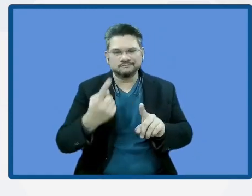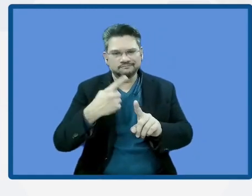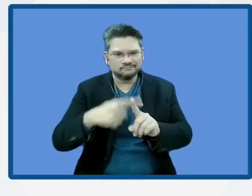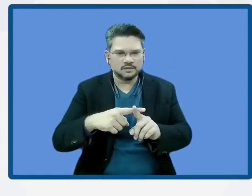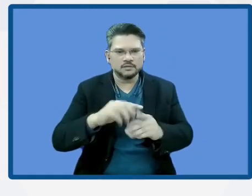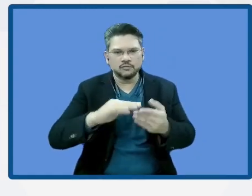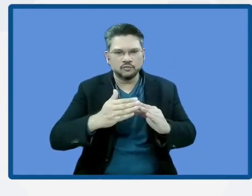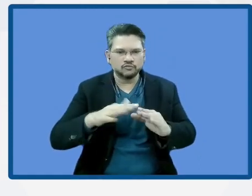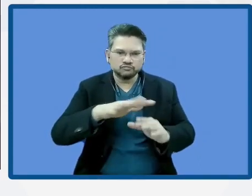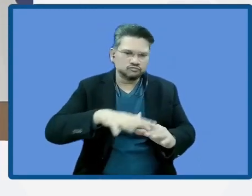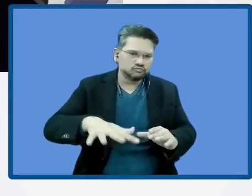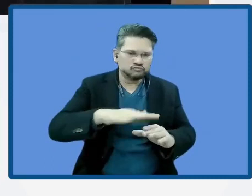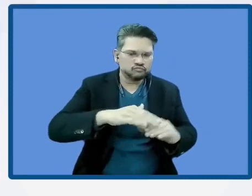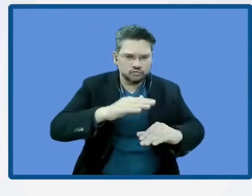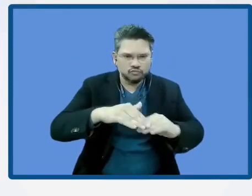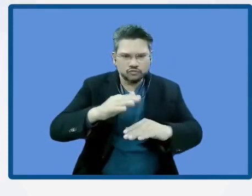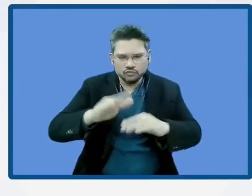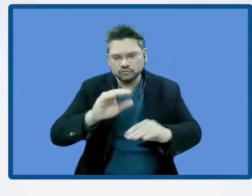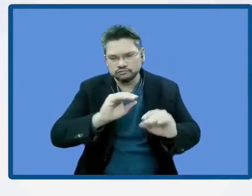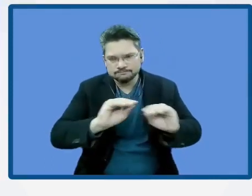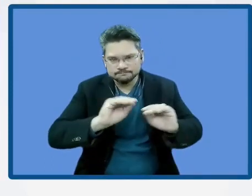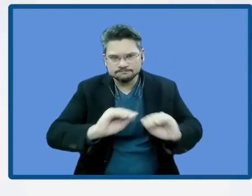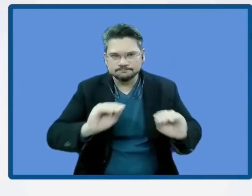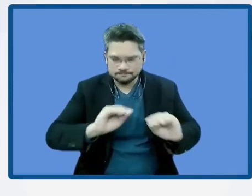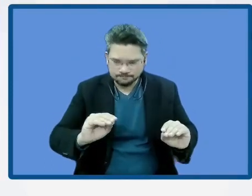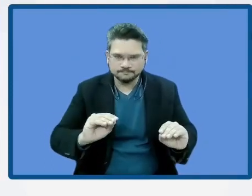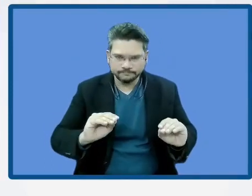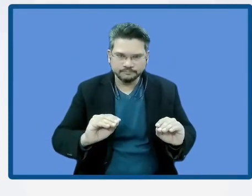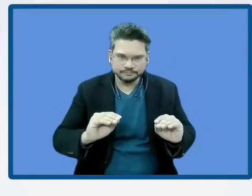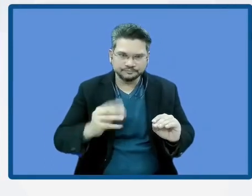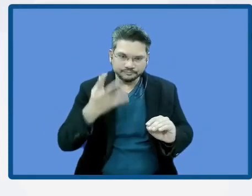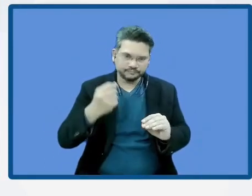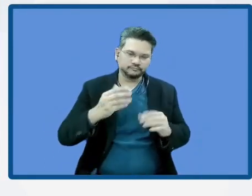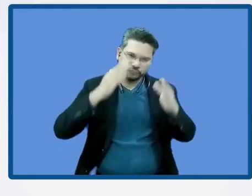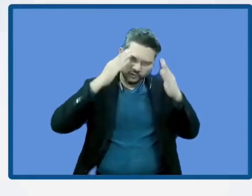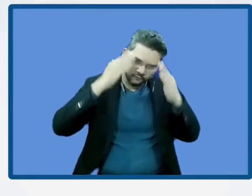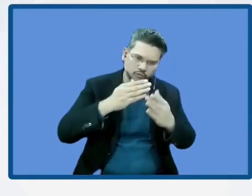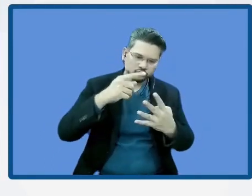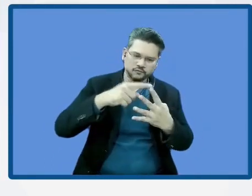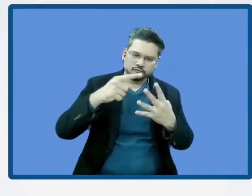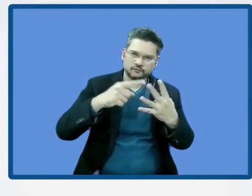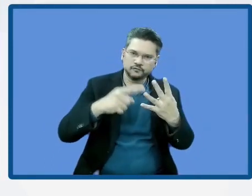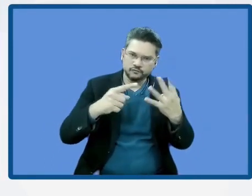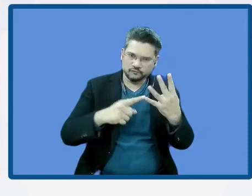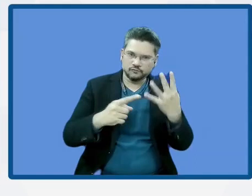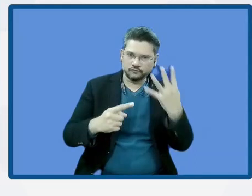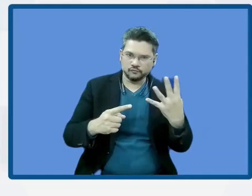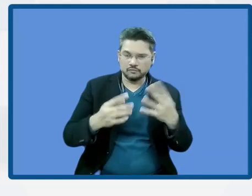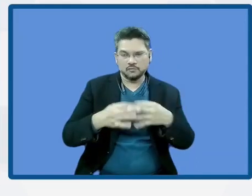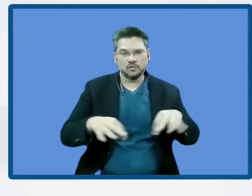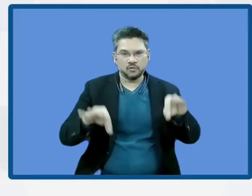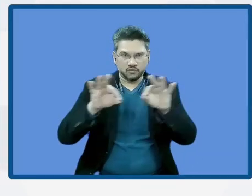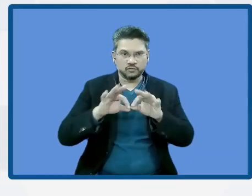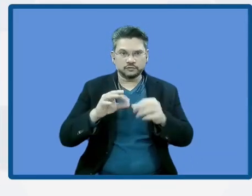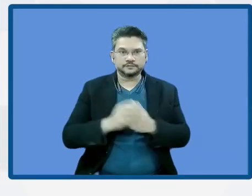We always need to focus on these four pillars of early warning systems. That we can see the purple